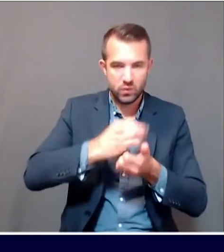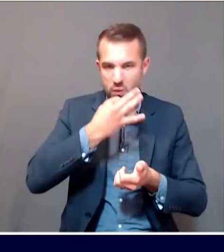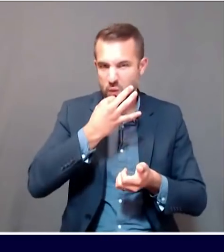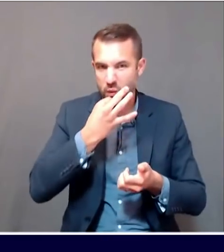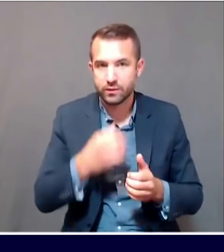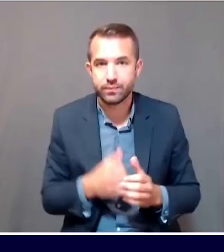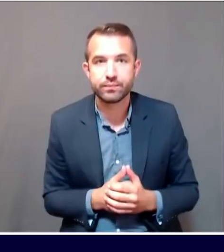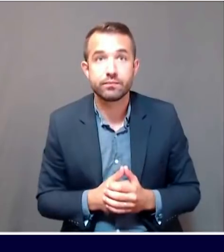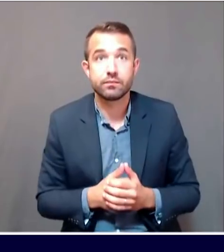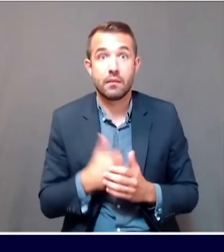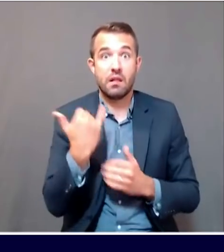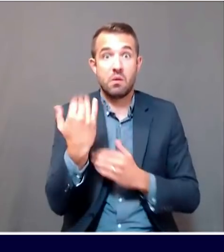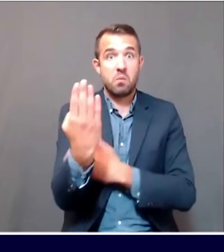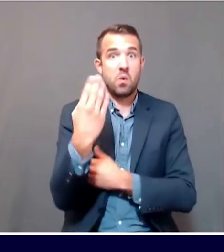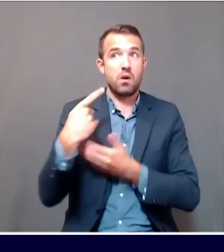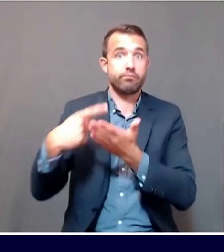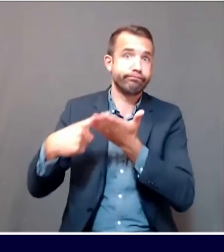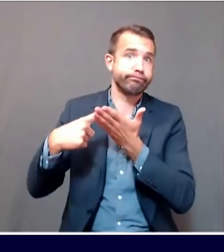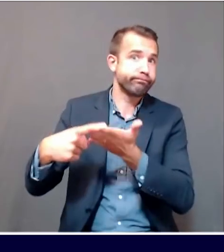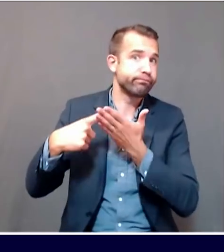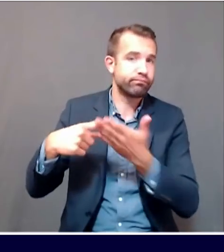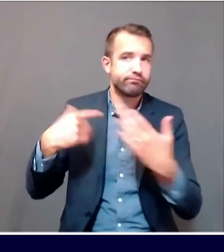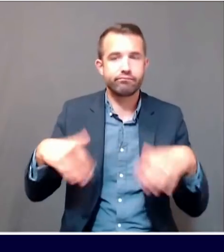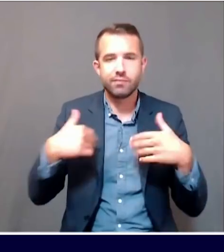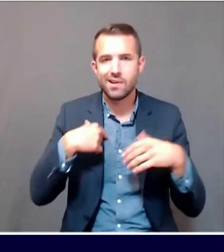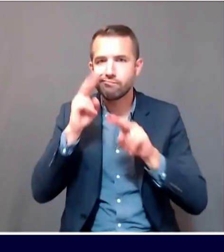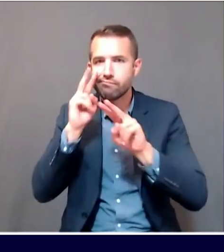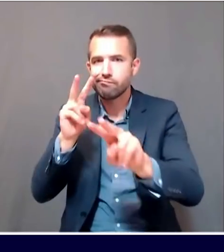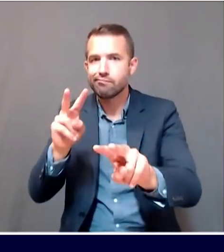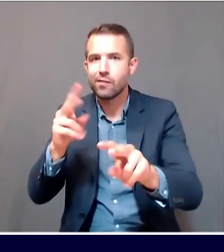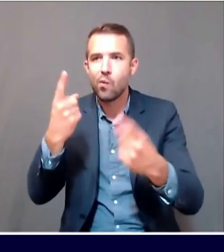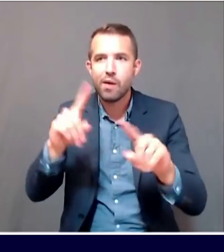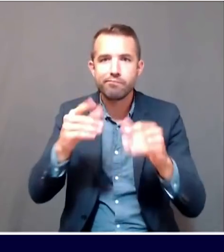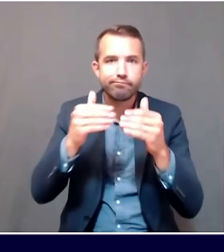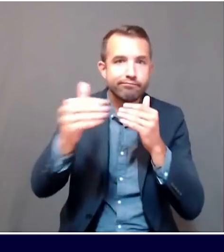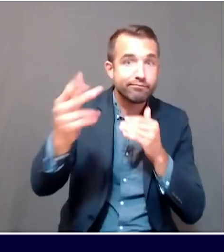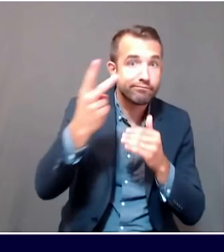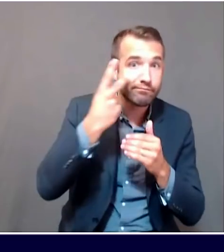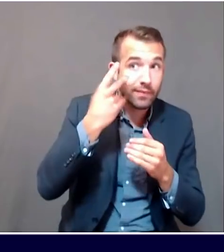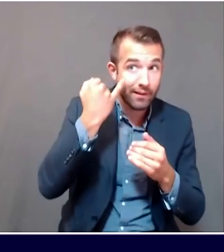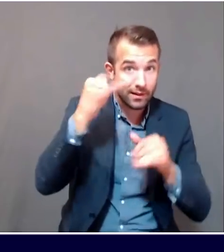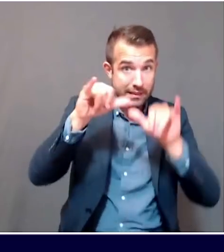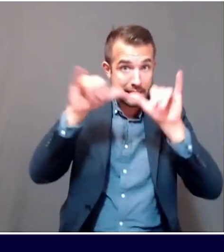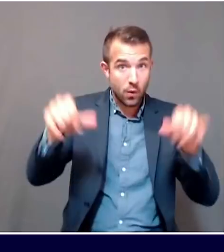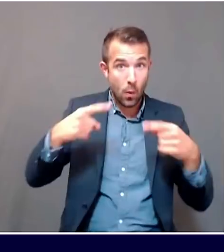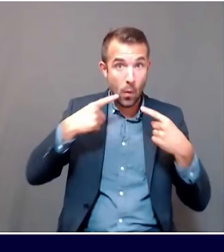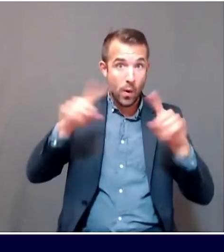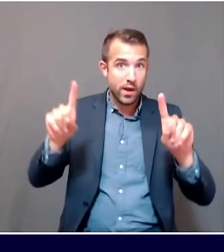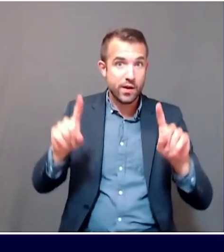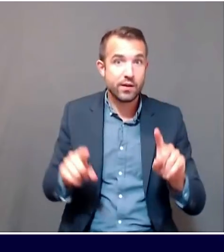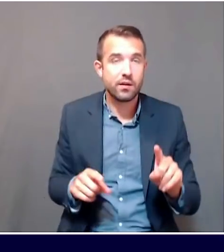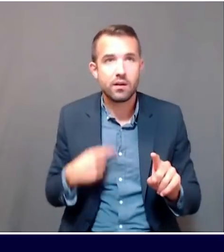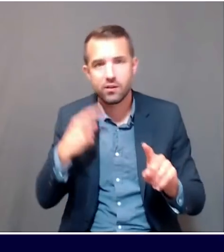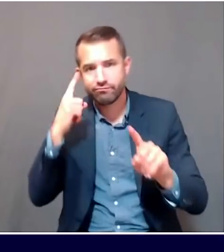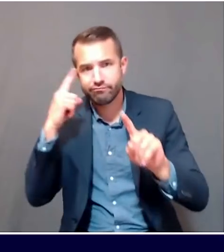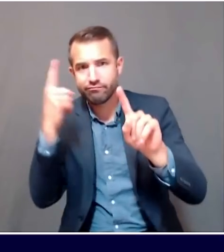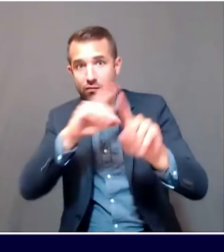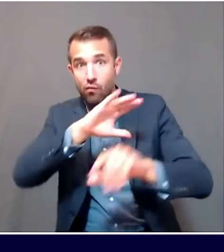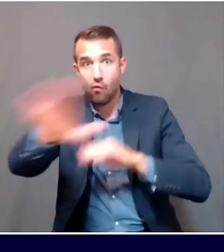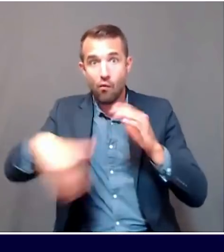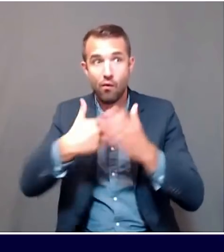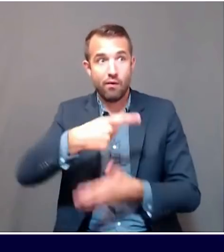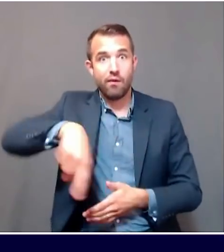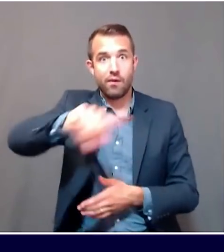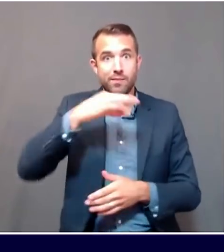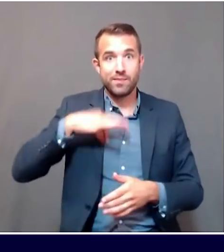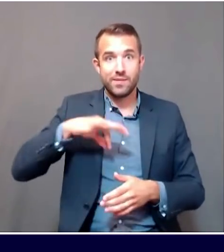today, we look forward to seeing how this system works and how we can use it to keep everyone in Maine safe.